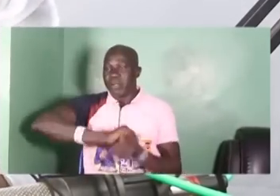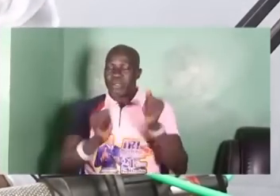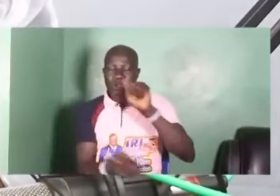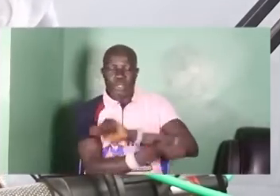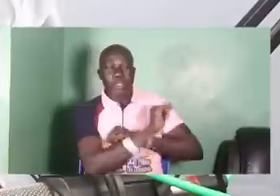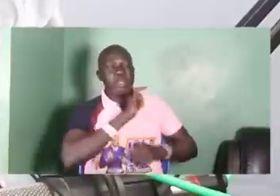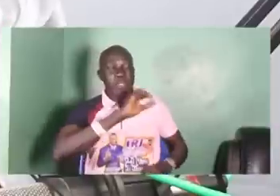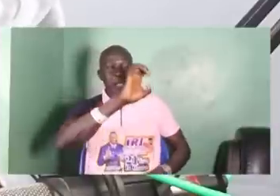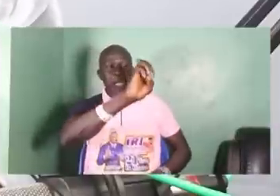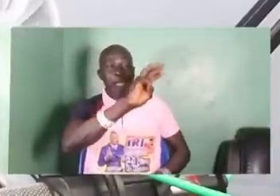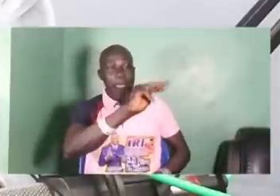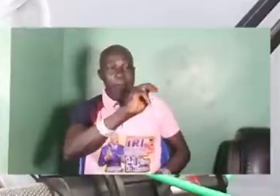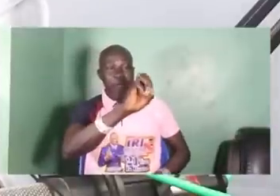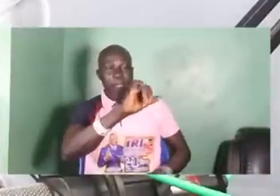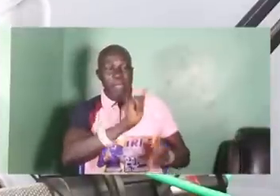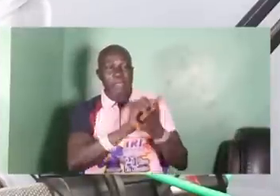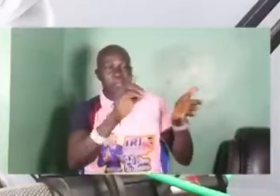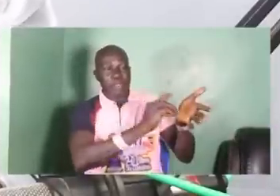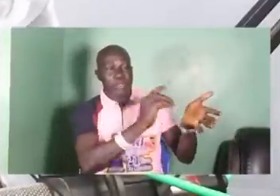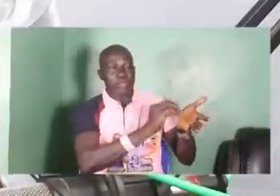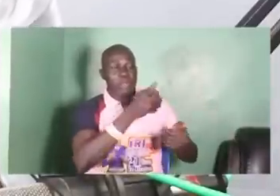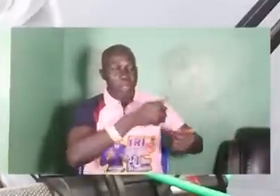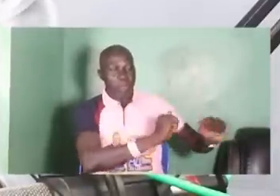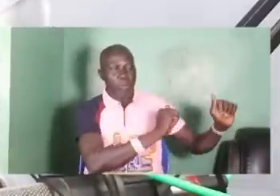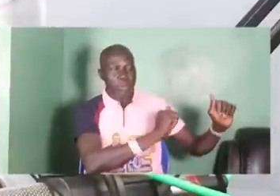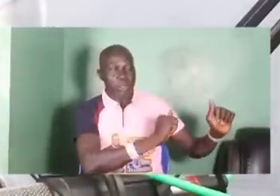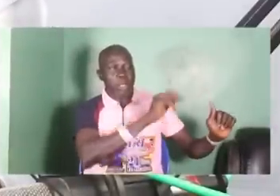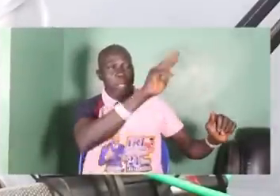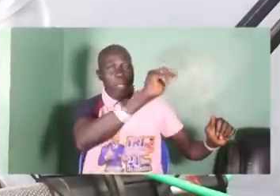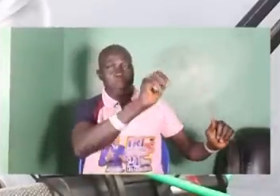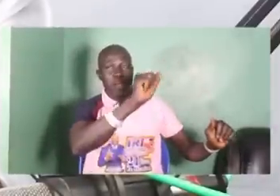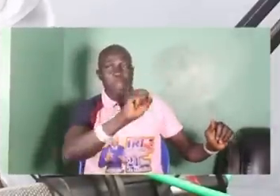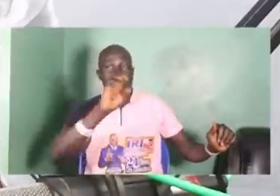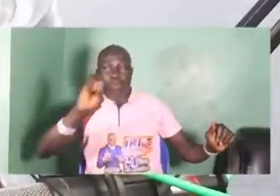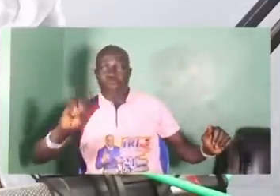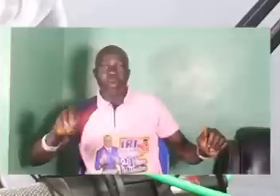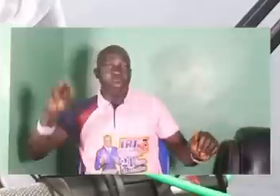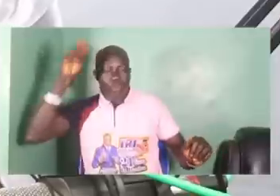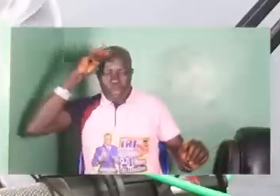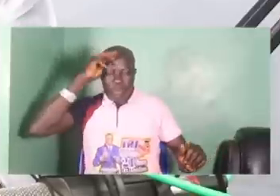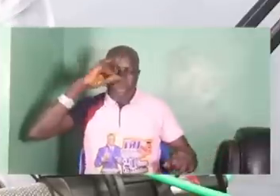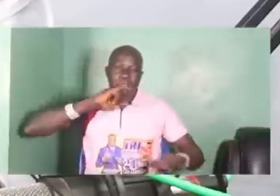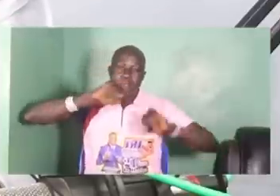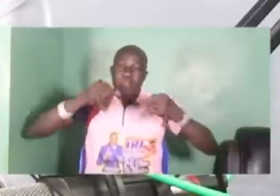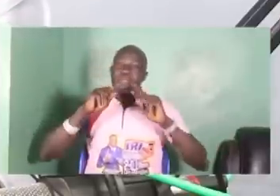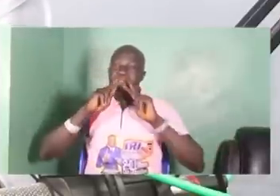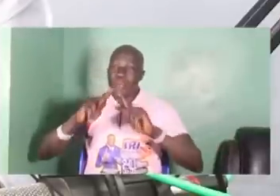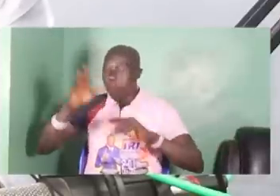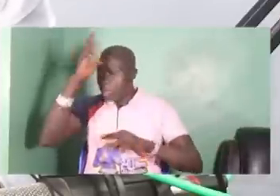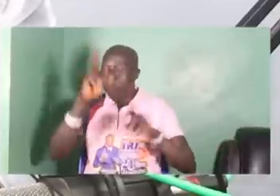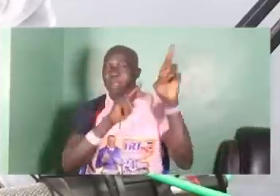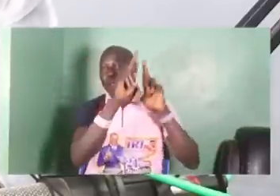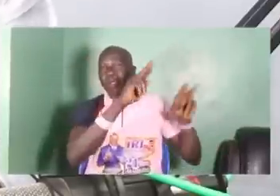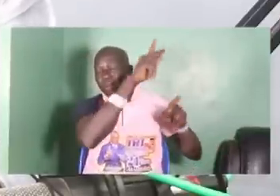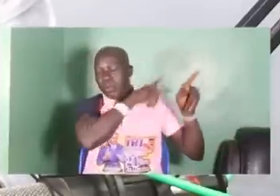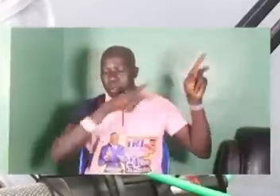His Eminence Dr. Apostle SMO Mustafa JP